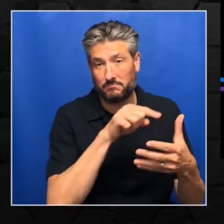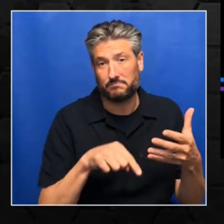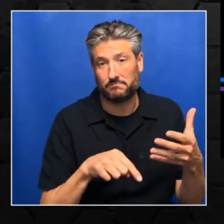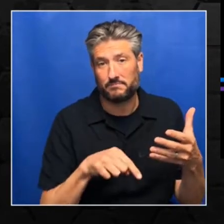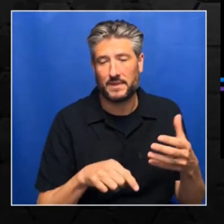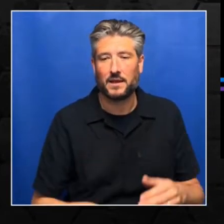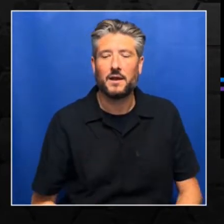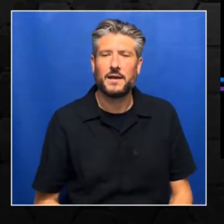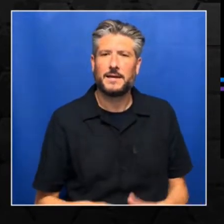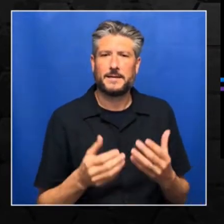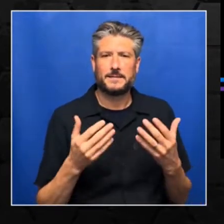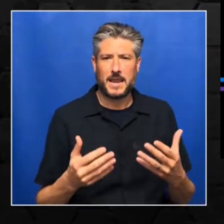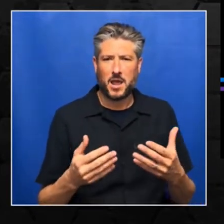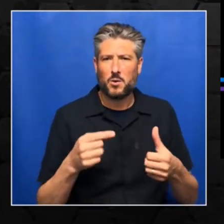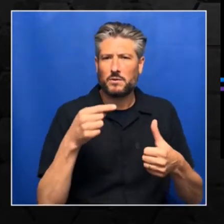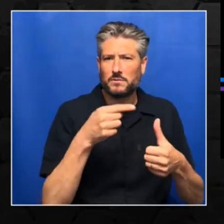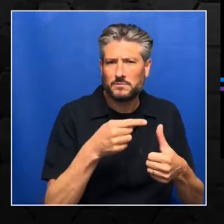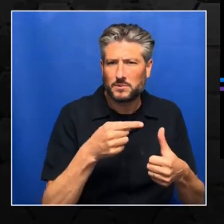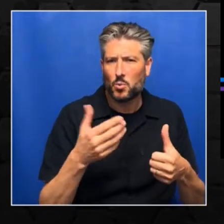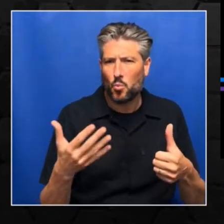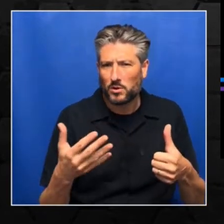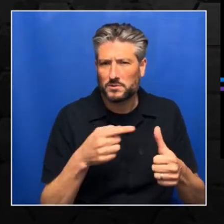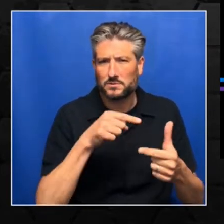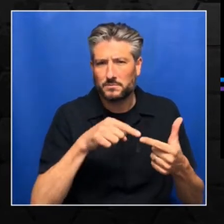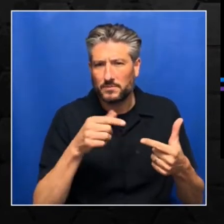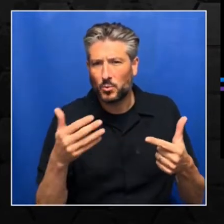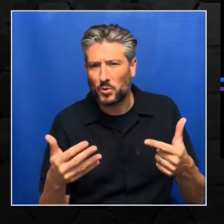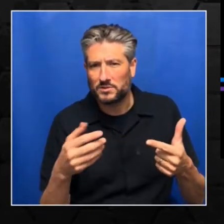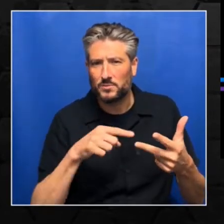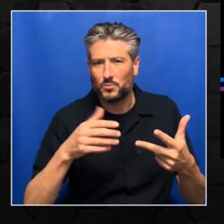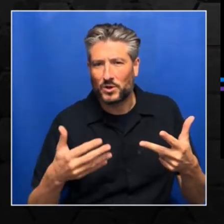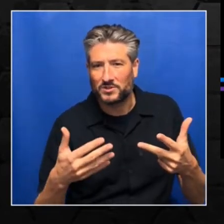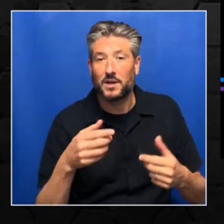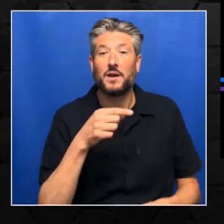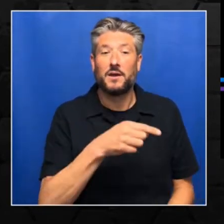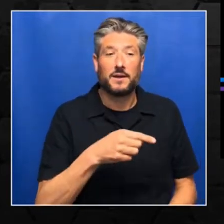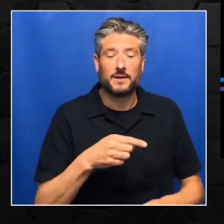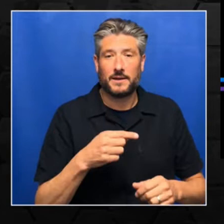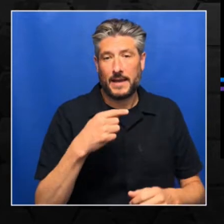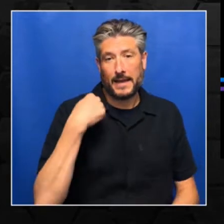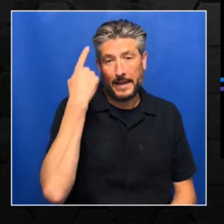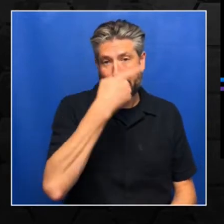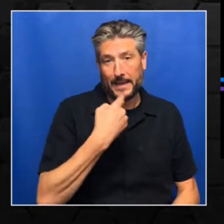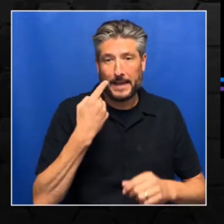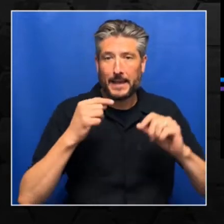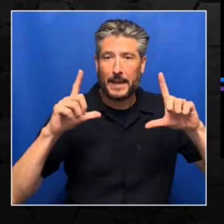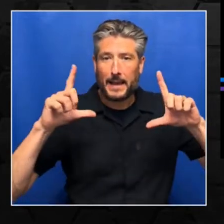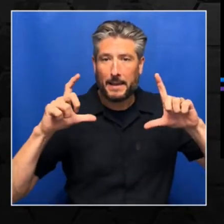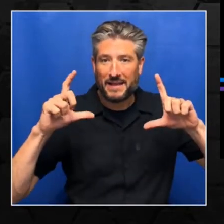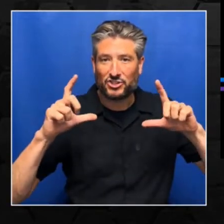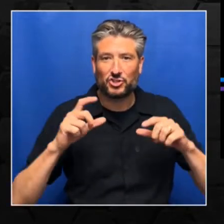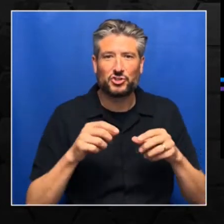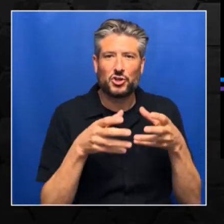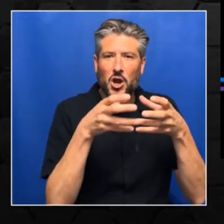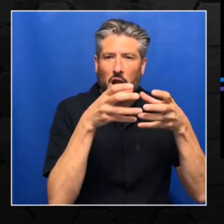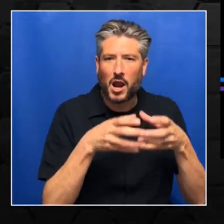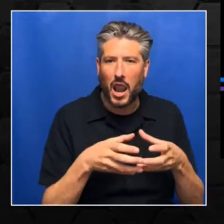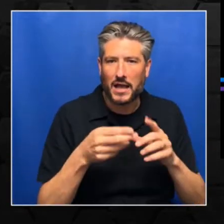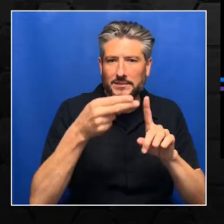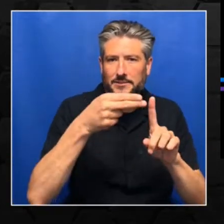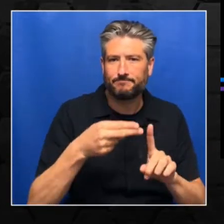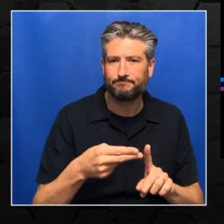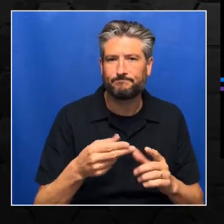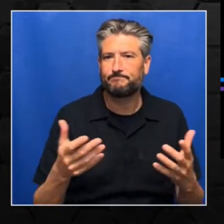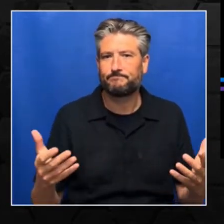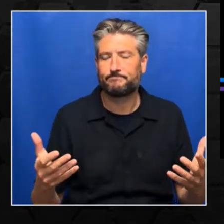these predictions are. Classification is when you try and determine something, or you try to categorize something,